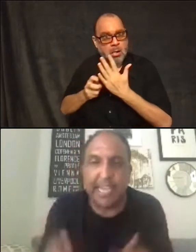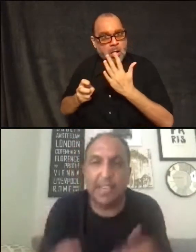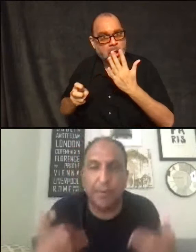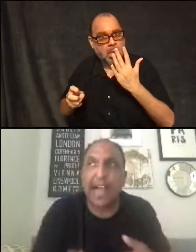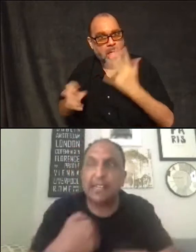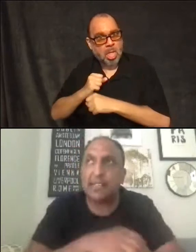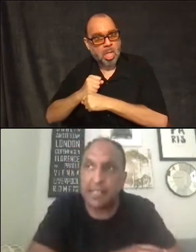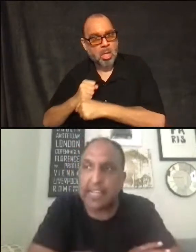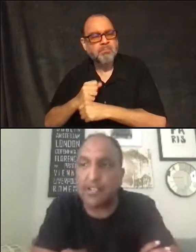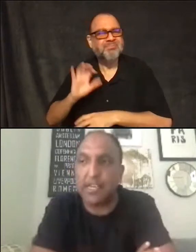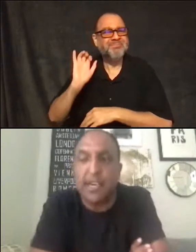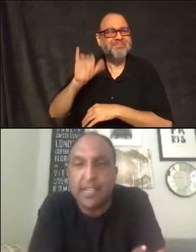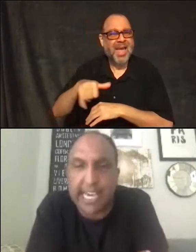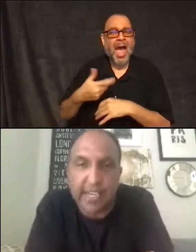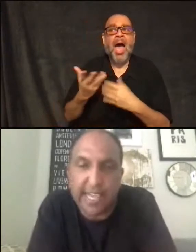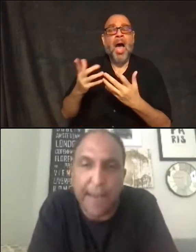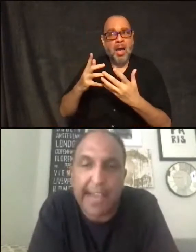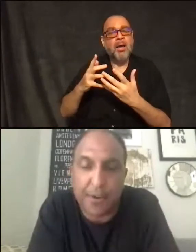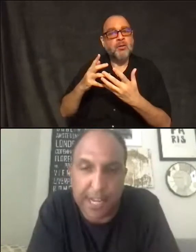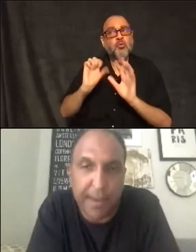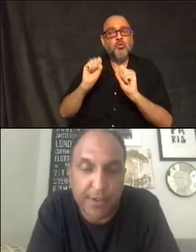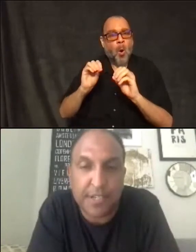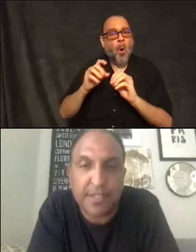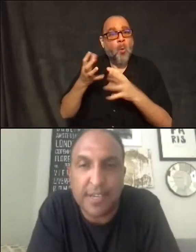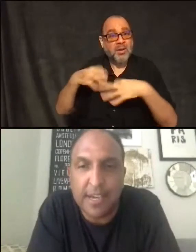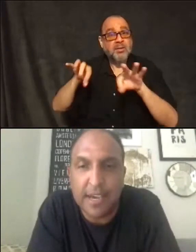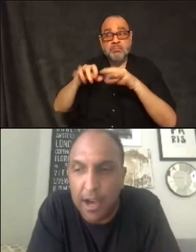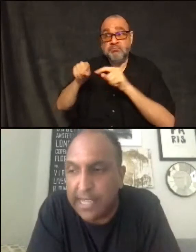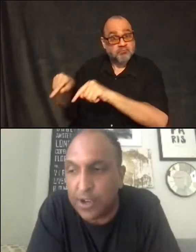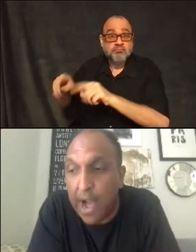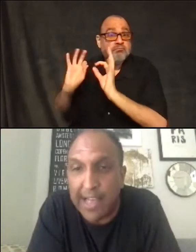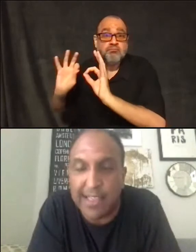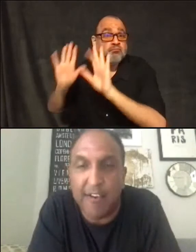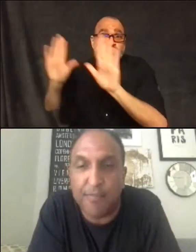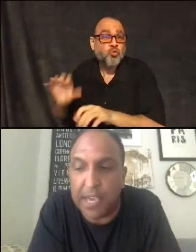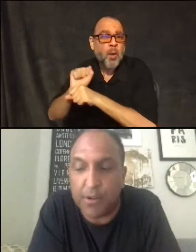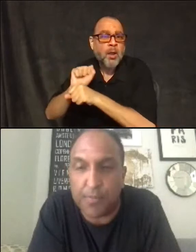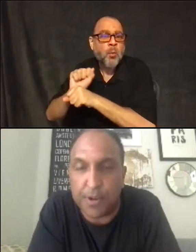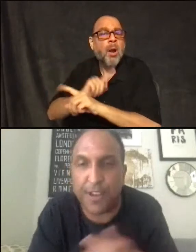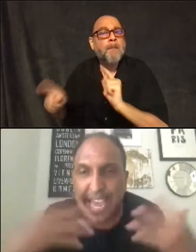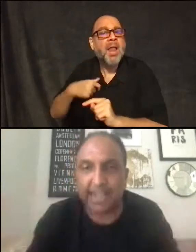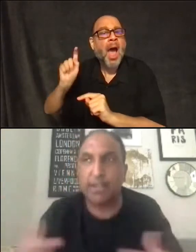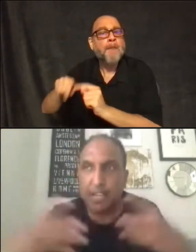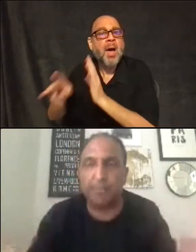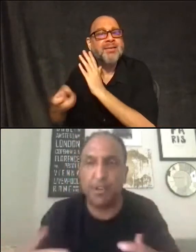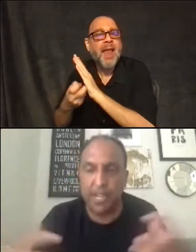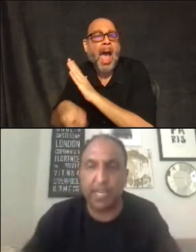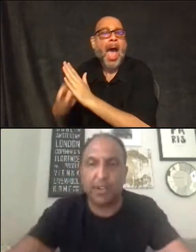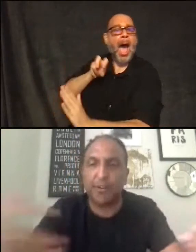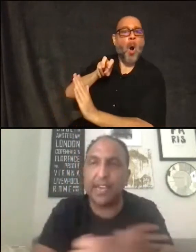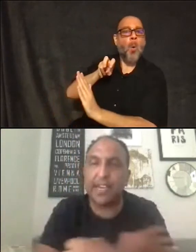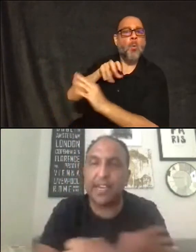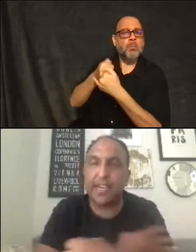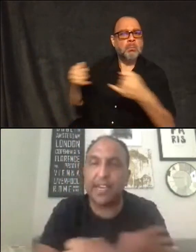my daily practice is actually taking a step back and creating boundaries. And so while I love being able to create community